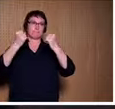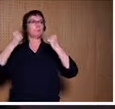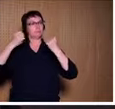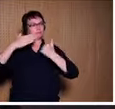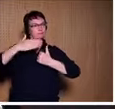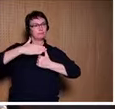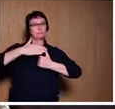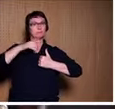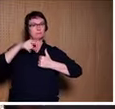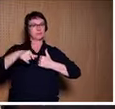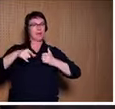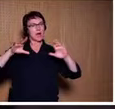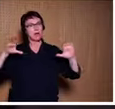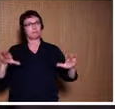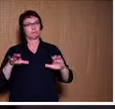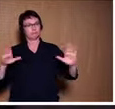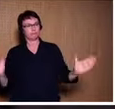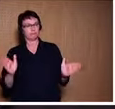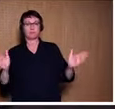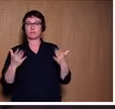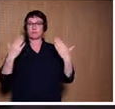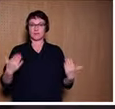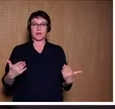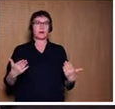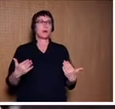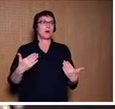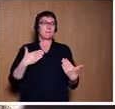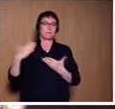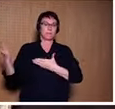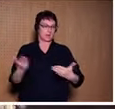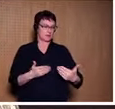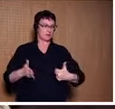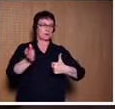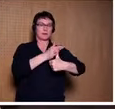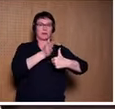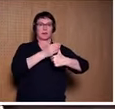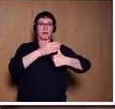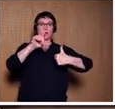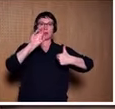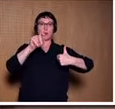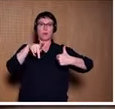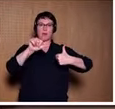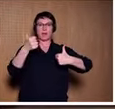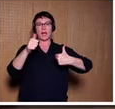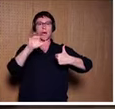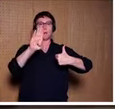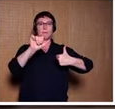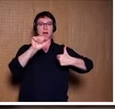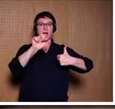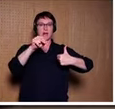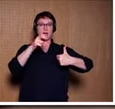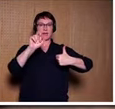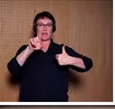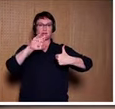panel, I have the pleasure to invite and introduce Lopa Banerjee. She is the director of the Civil Society Division at